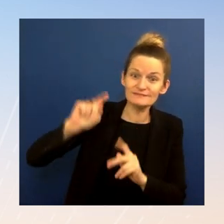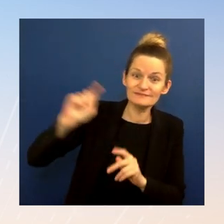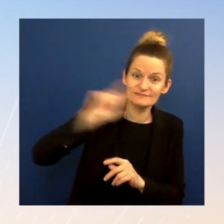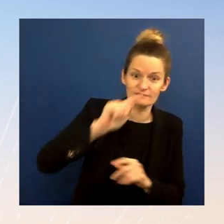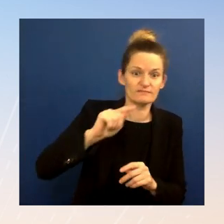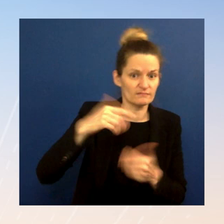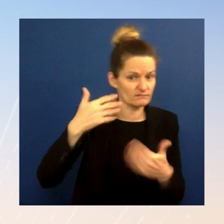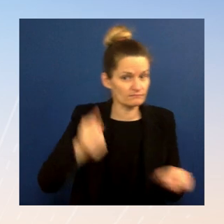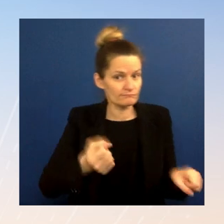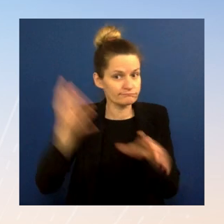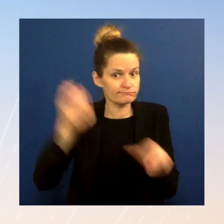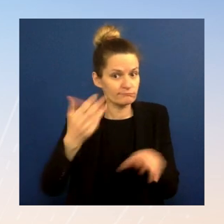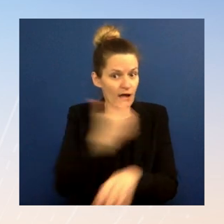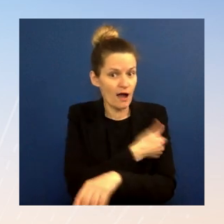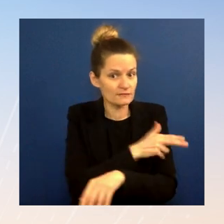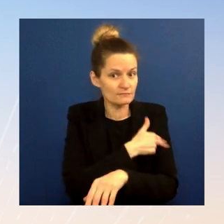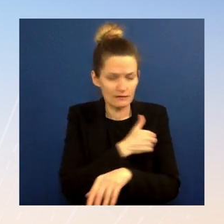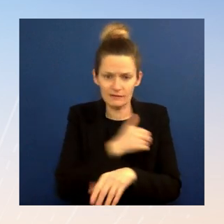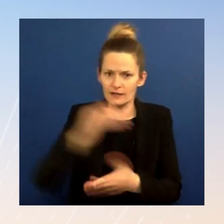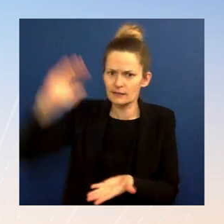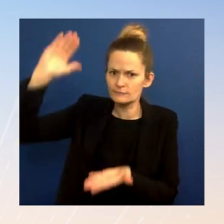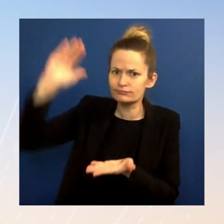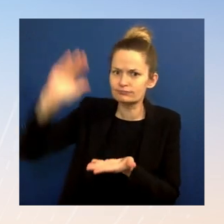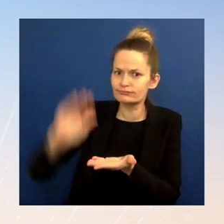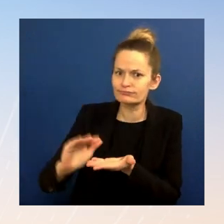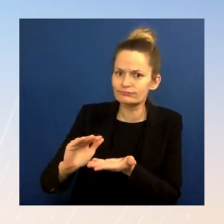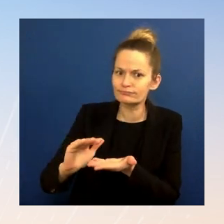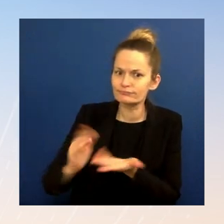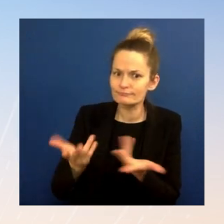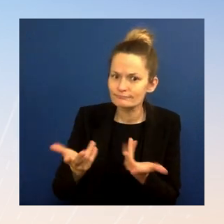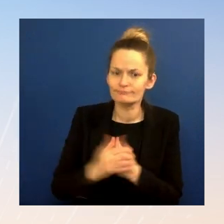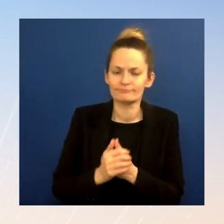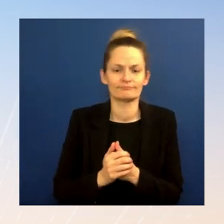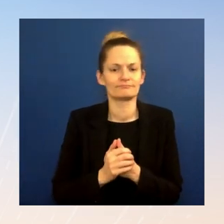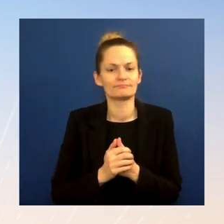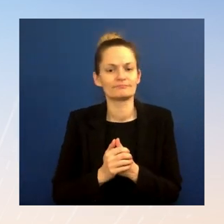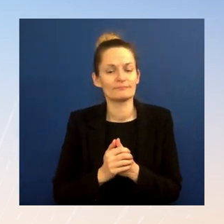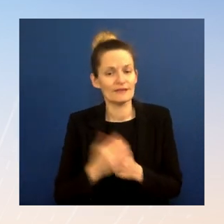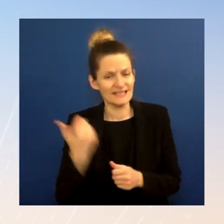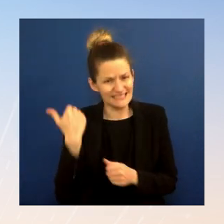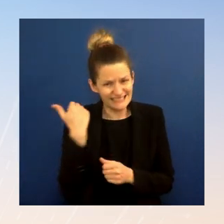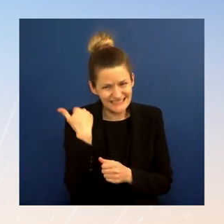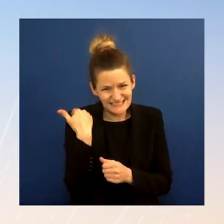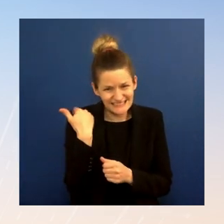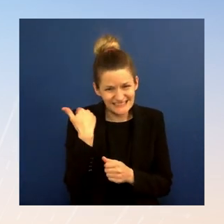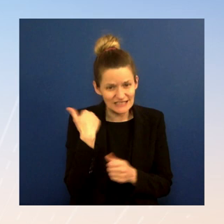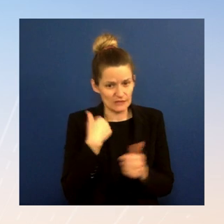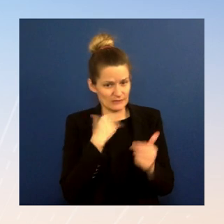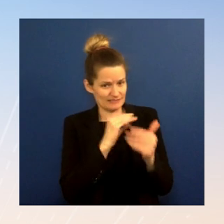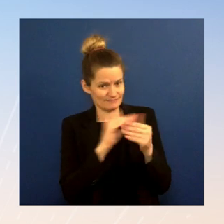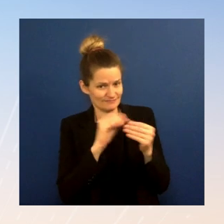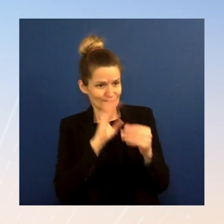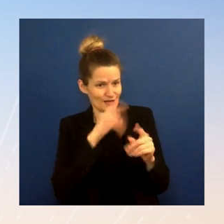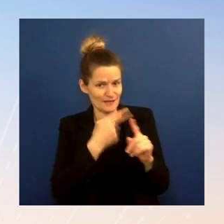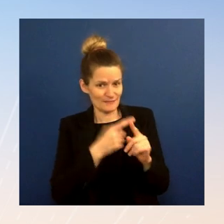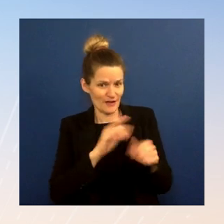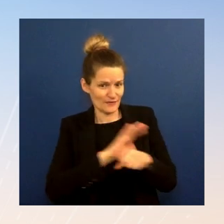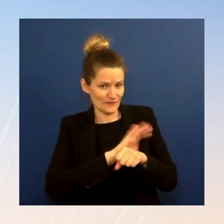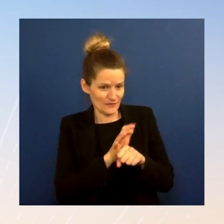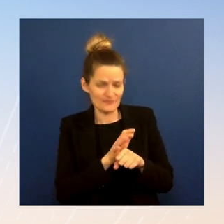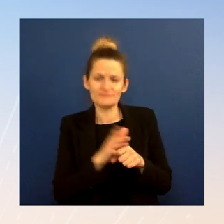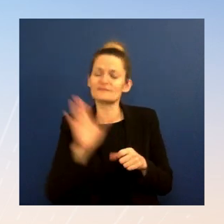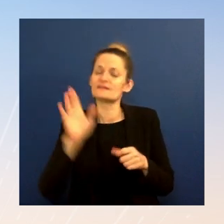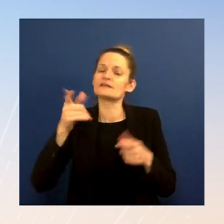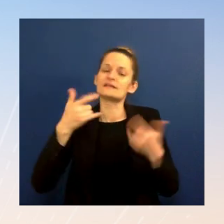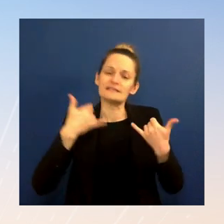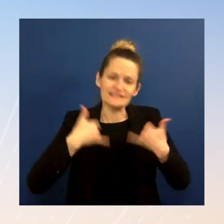COVID just a few weeks ago that we are still working, we still have work to do to address the pandemic, to fight the pandemic.